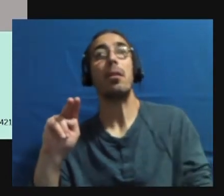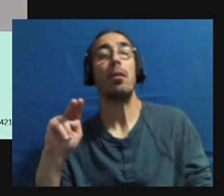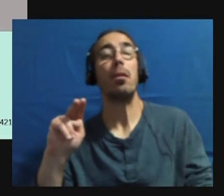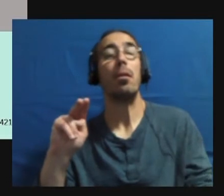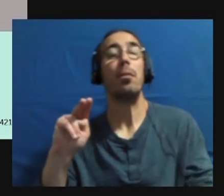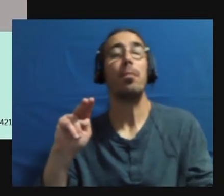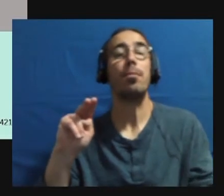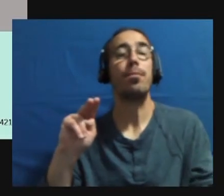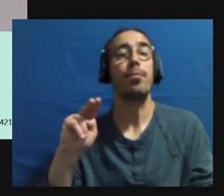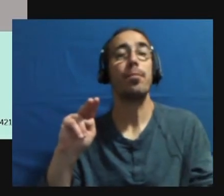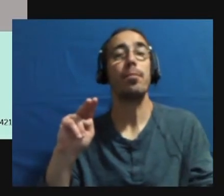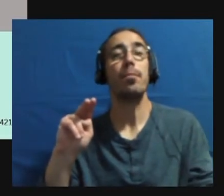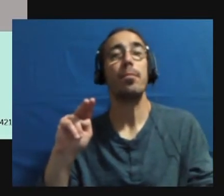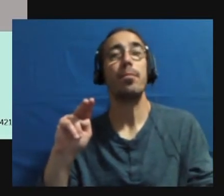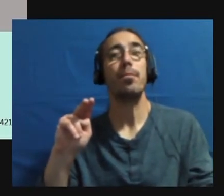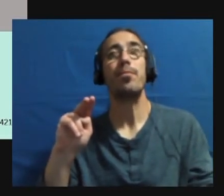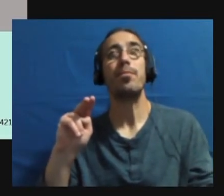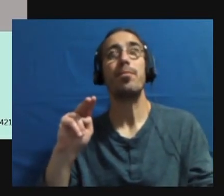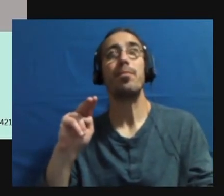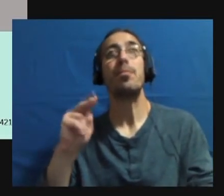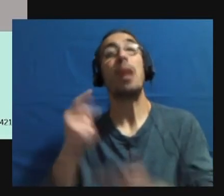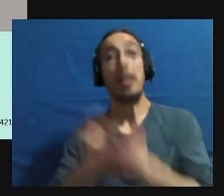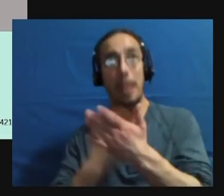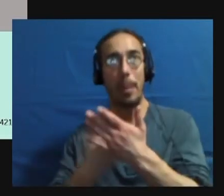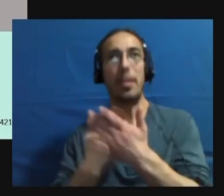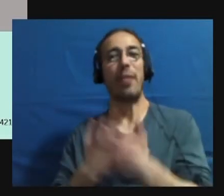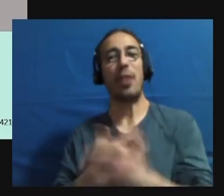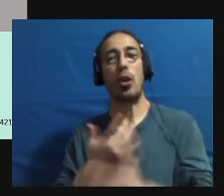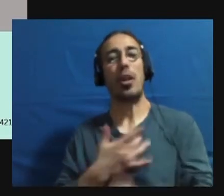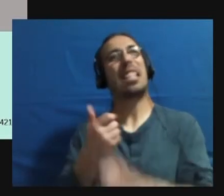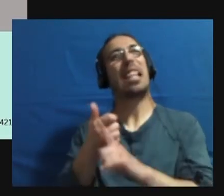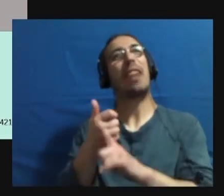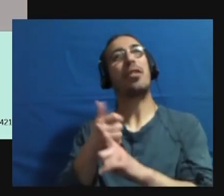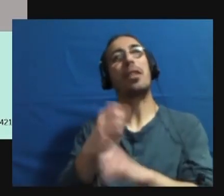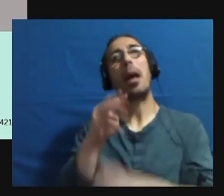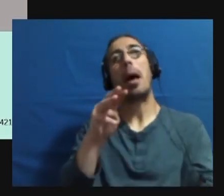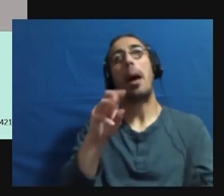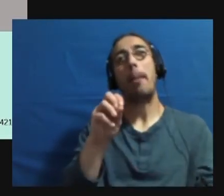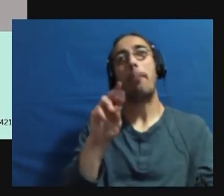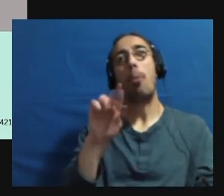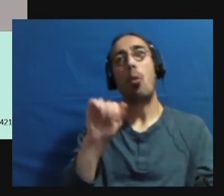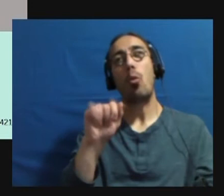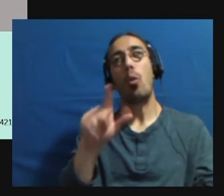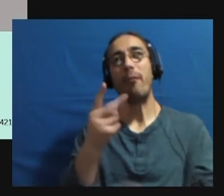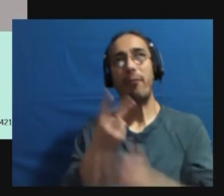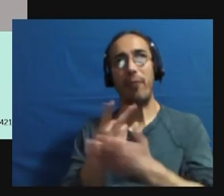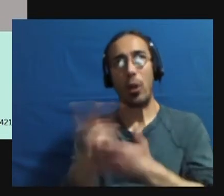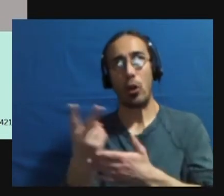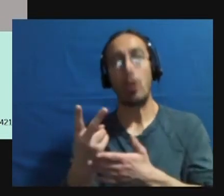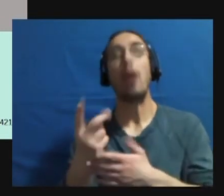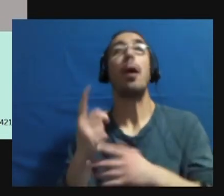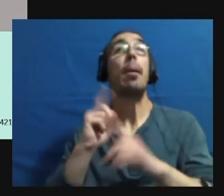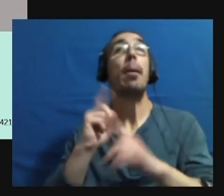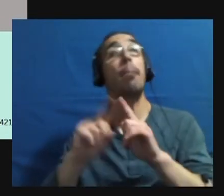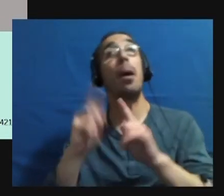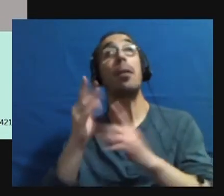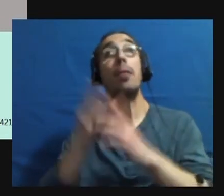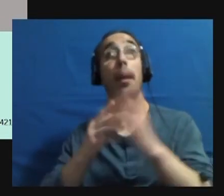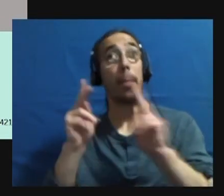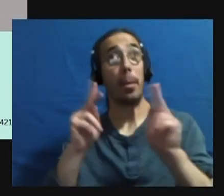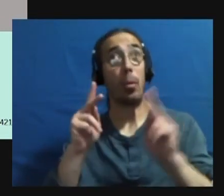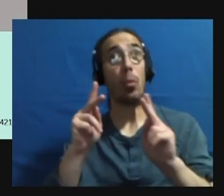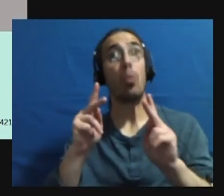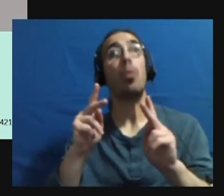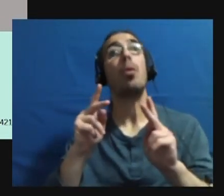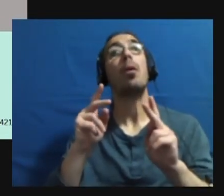a moral failure for them not to be able to do a button. We need to say that actually some people do, that people with motor planning and